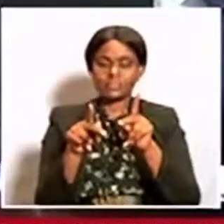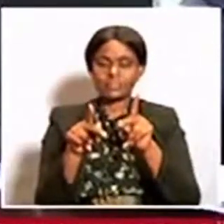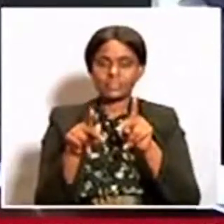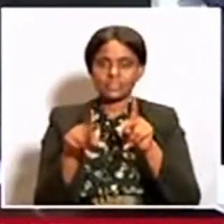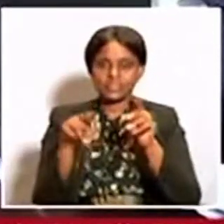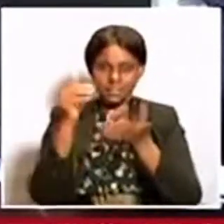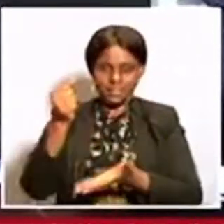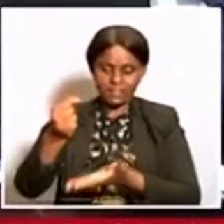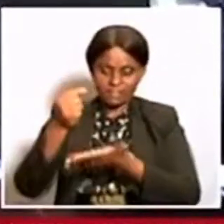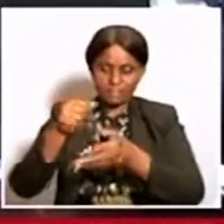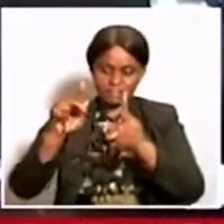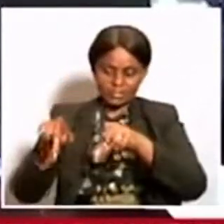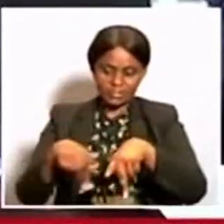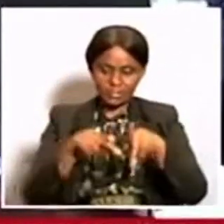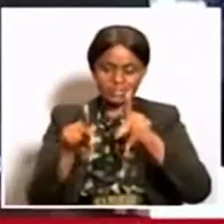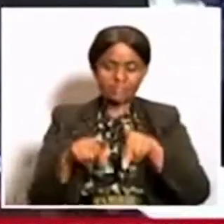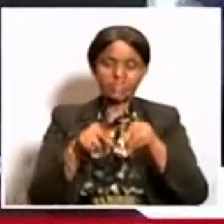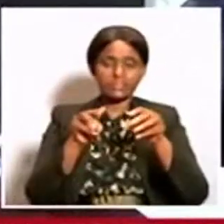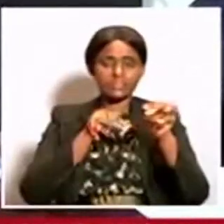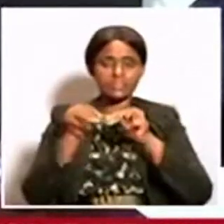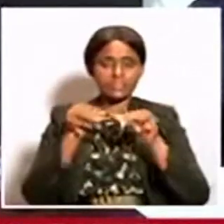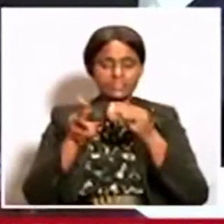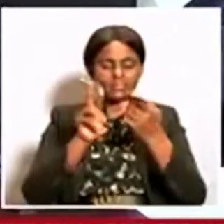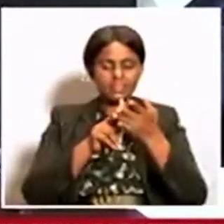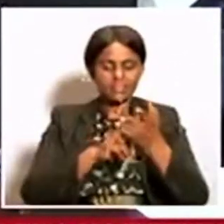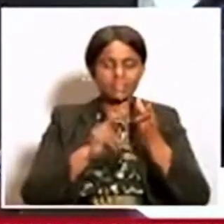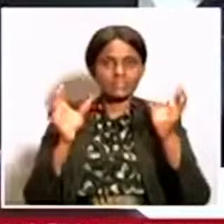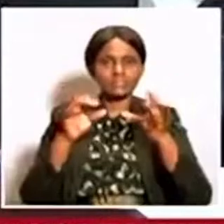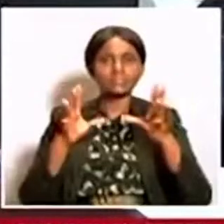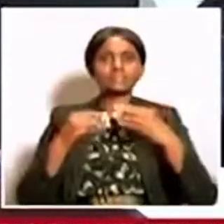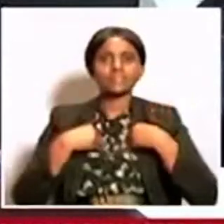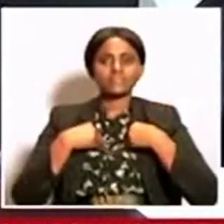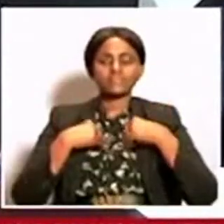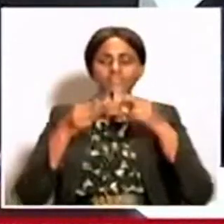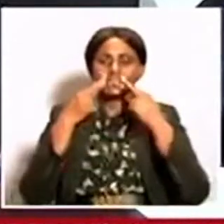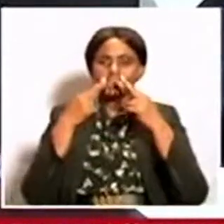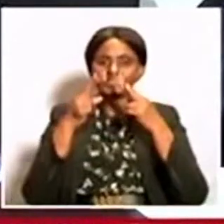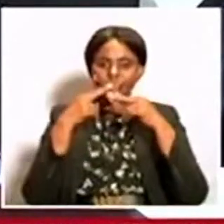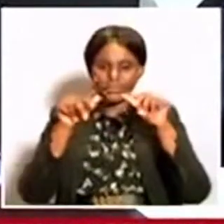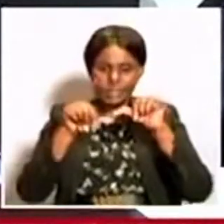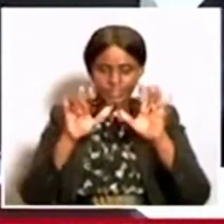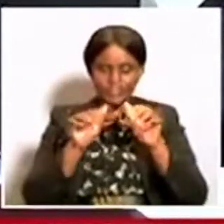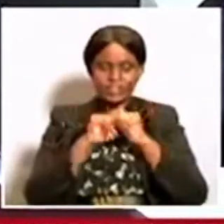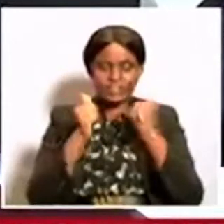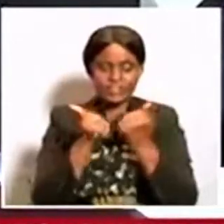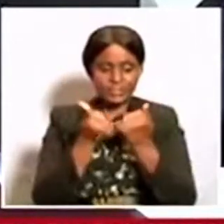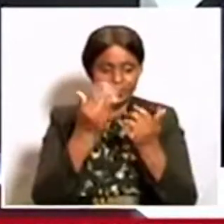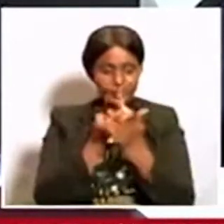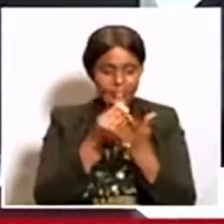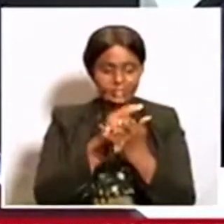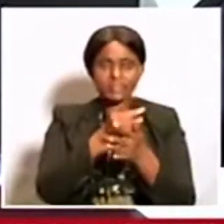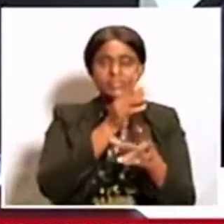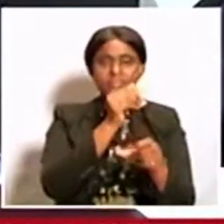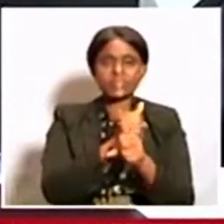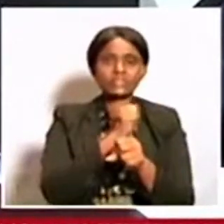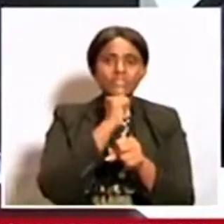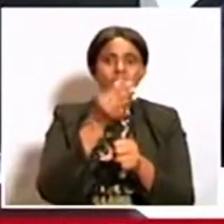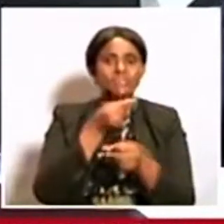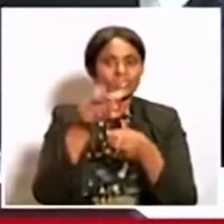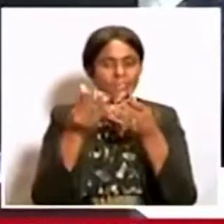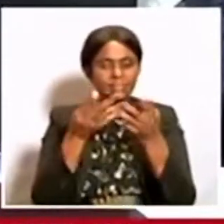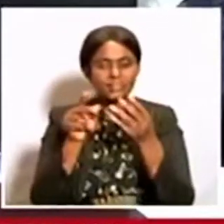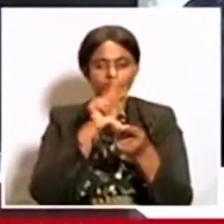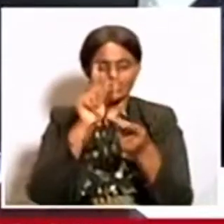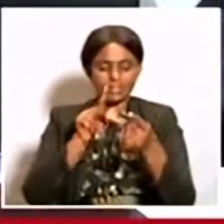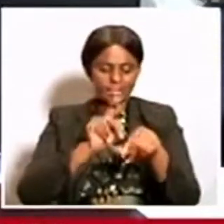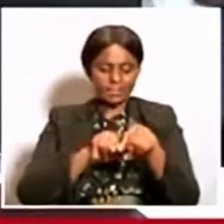The management wishes to report that the council acknowledges findings of Auditor General. The funds received were not spent in time